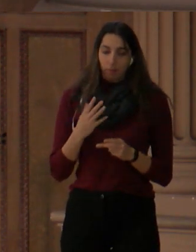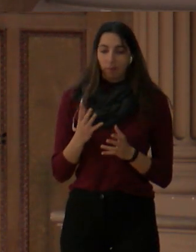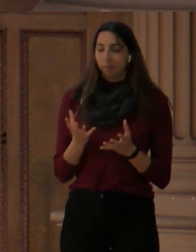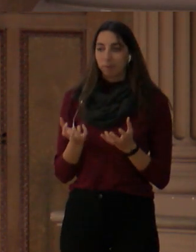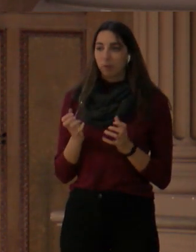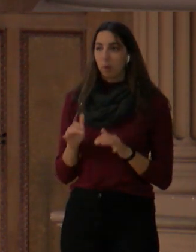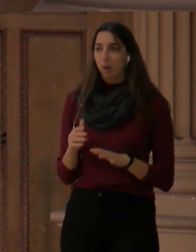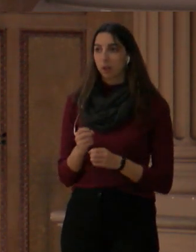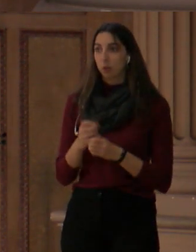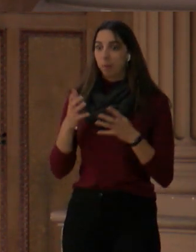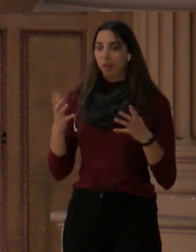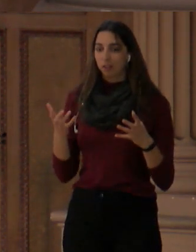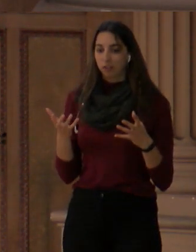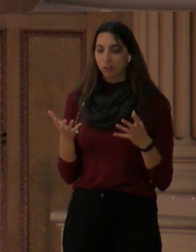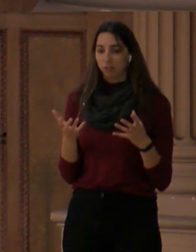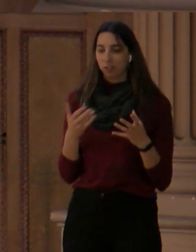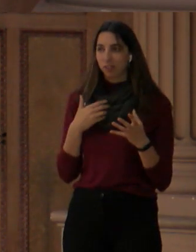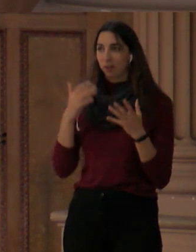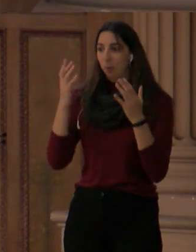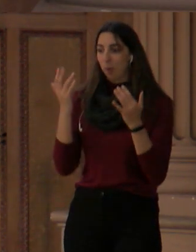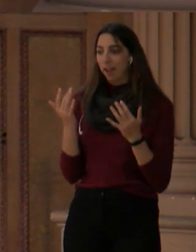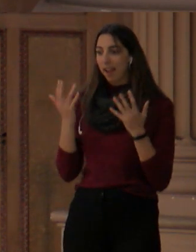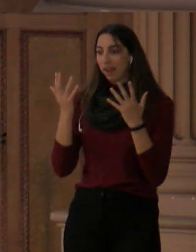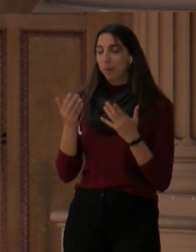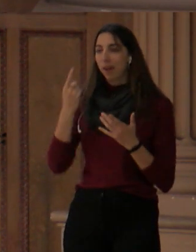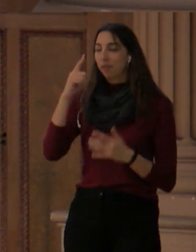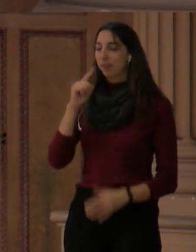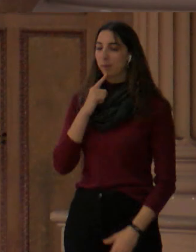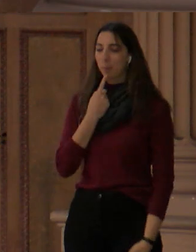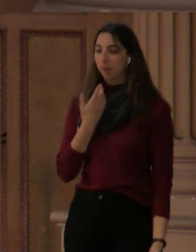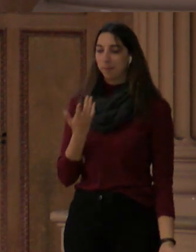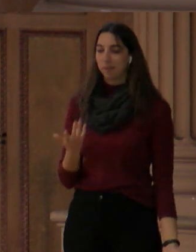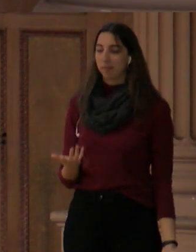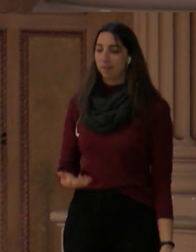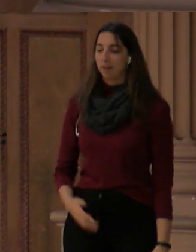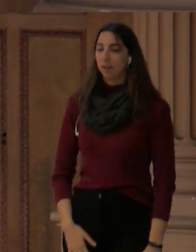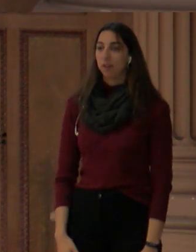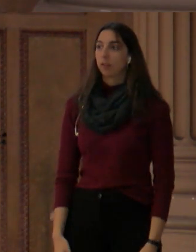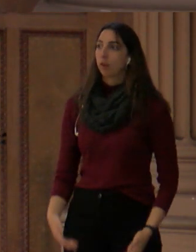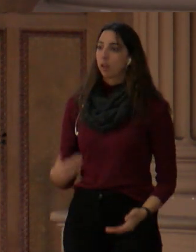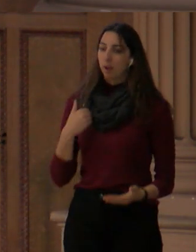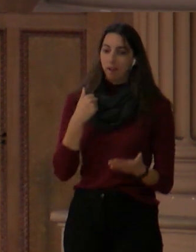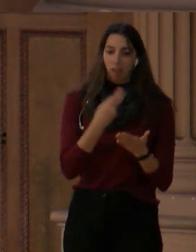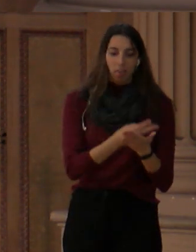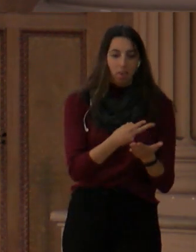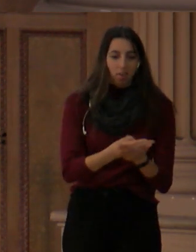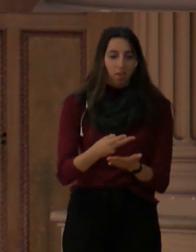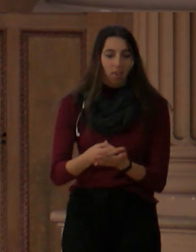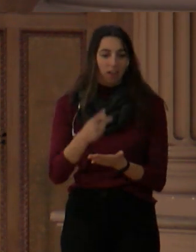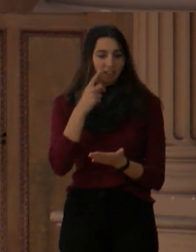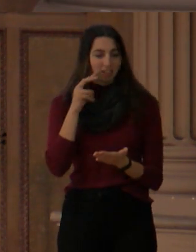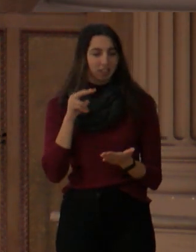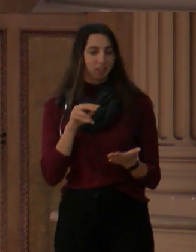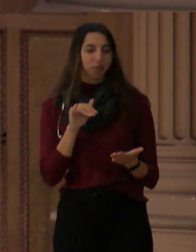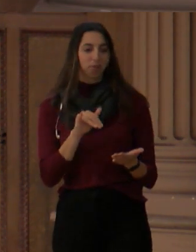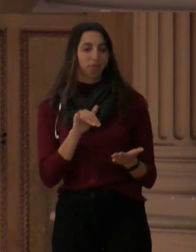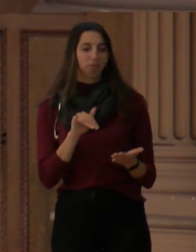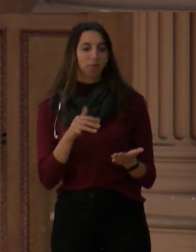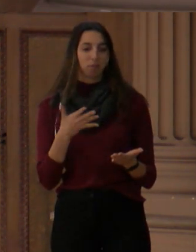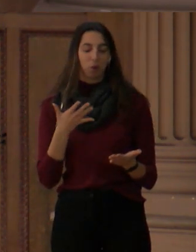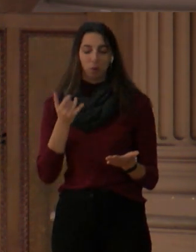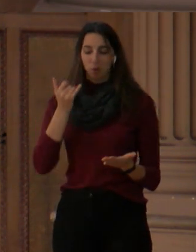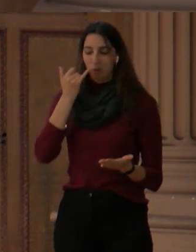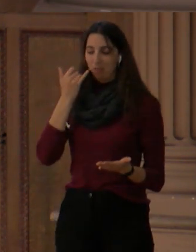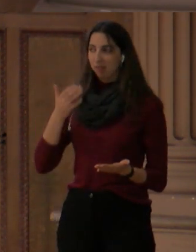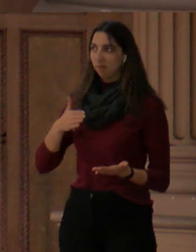have your heart crushed. You see that much failure in the people that you'd hoped in, you're going to guard your heart and you're not going to get too wrapped up in any of it again.